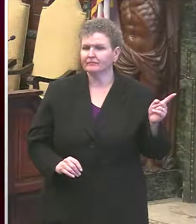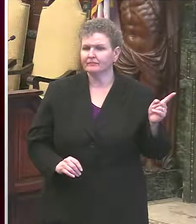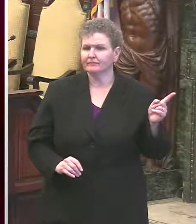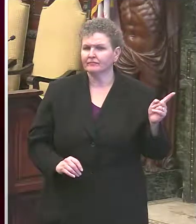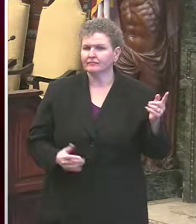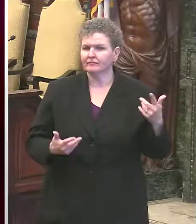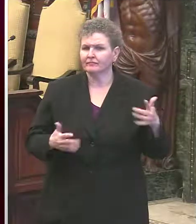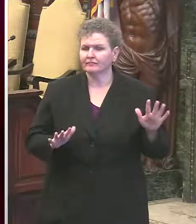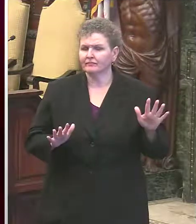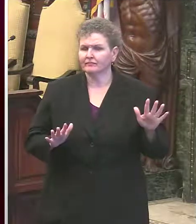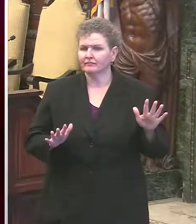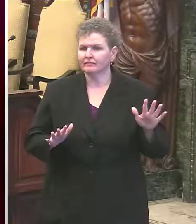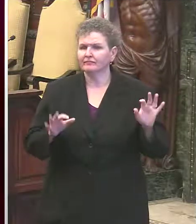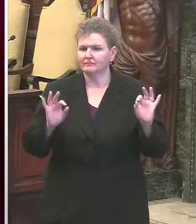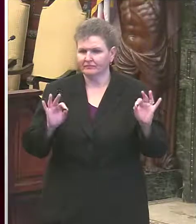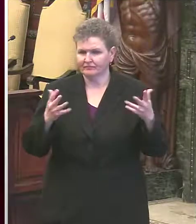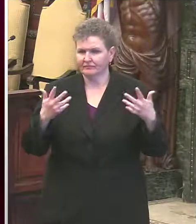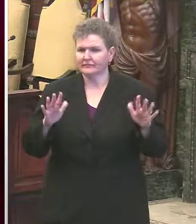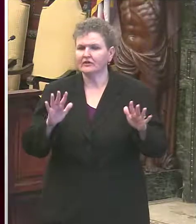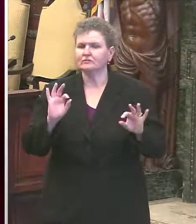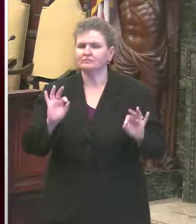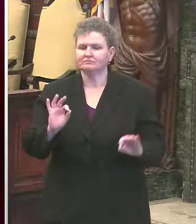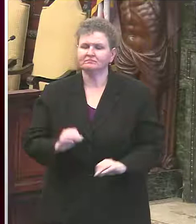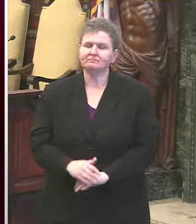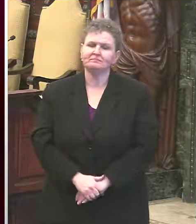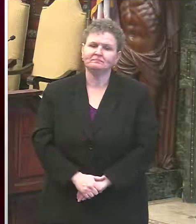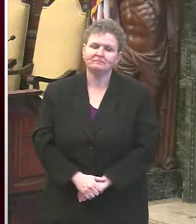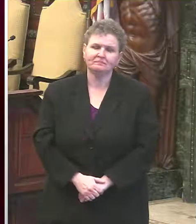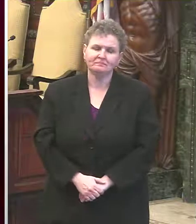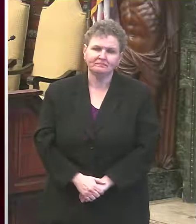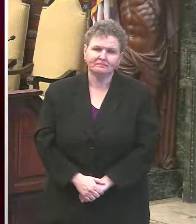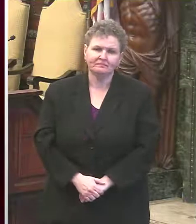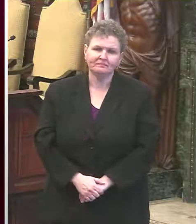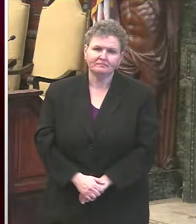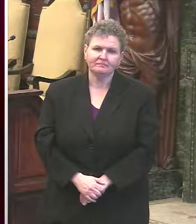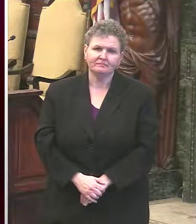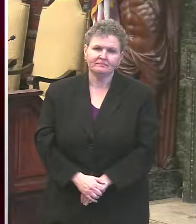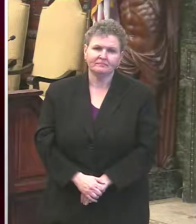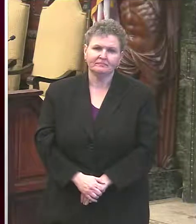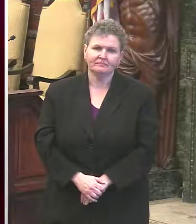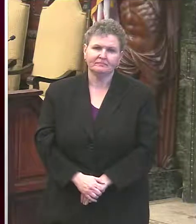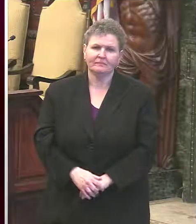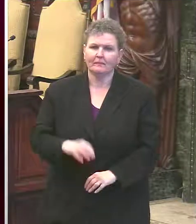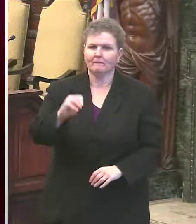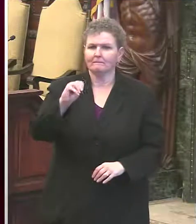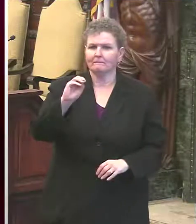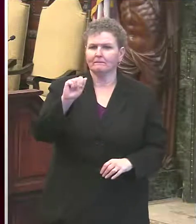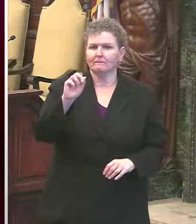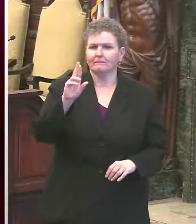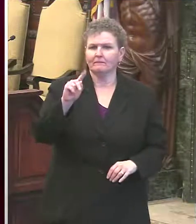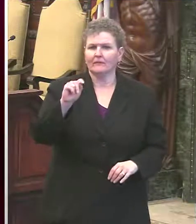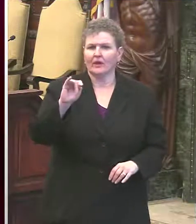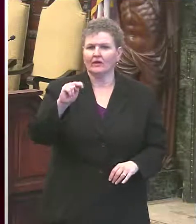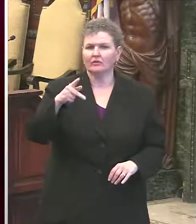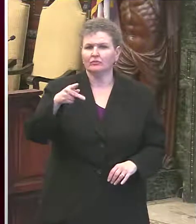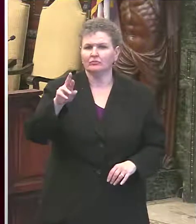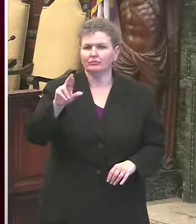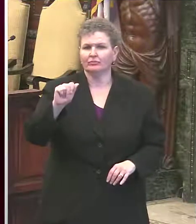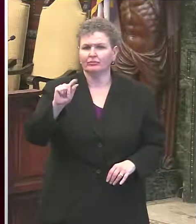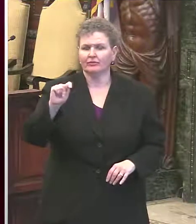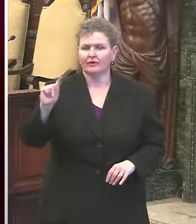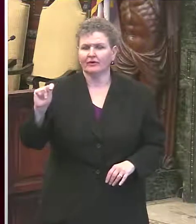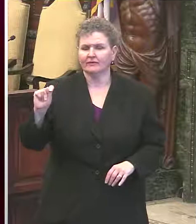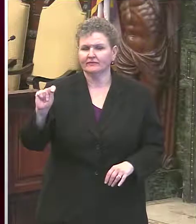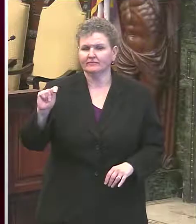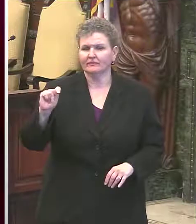you, Argenis? Yeah. Okay. Great, thank you so much. Next up, I have Martin Pratt with Philly Your Black News. Martin, you can go ahead and